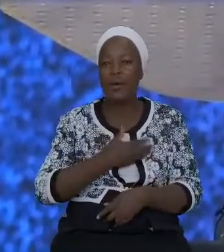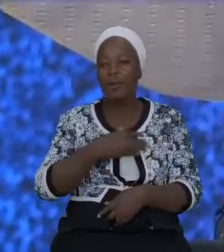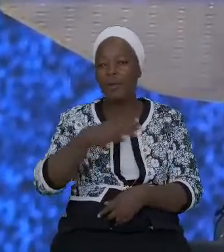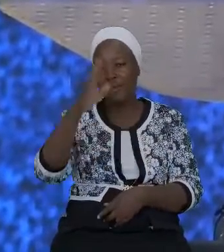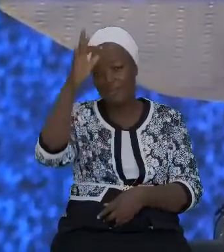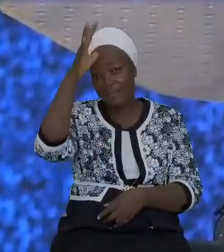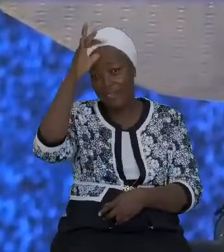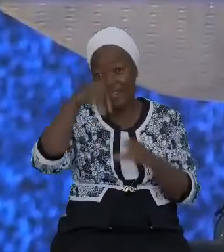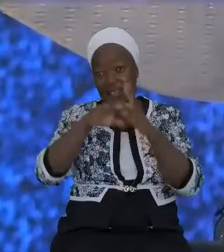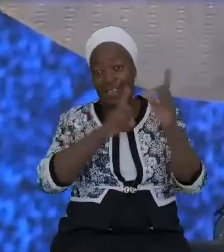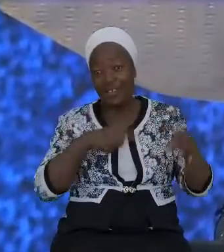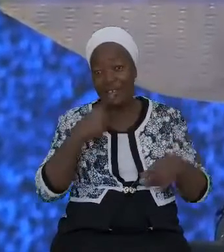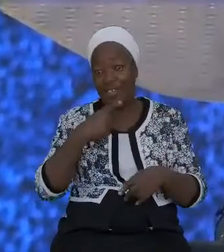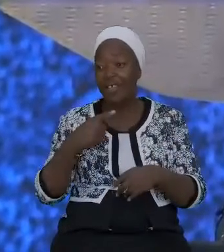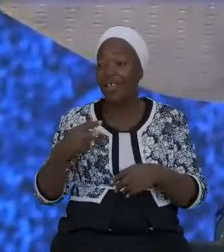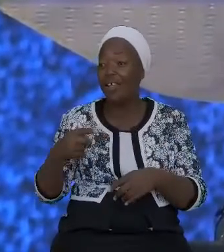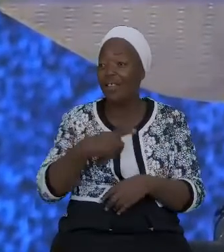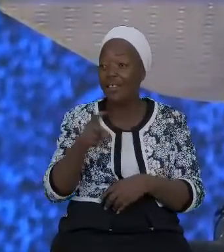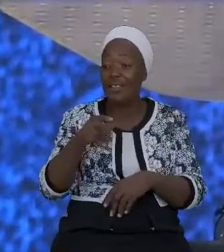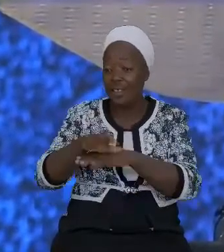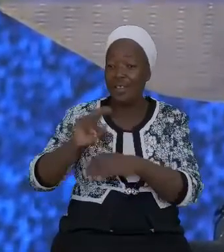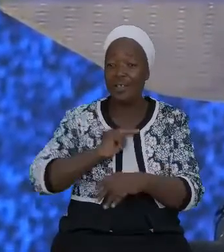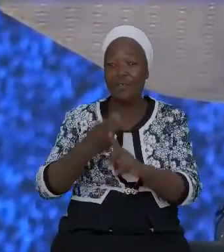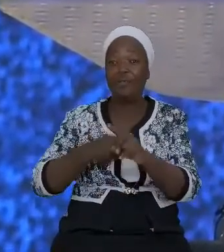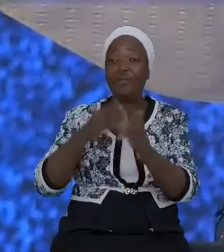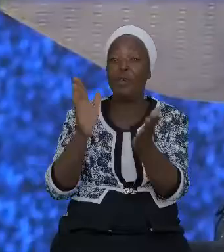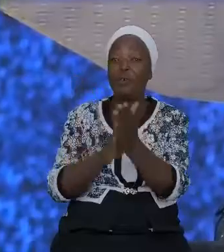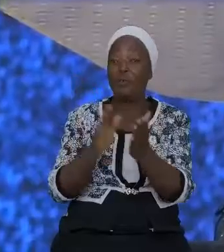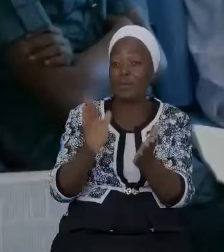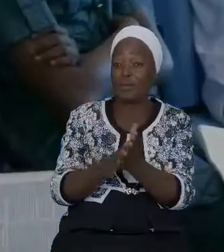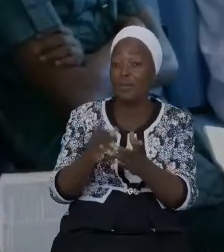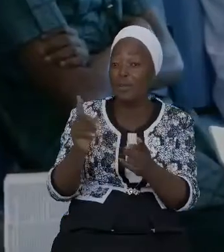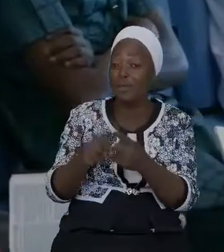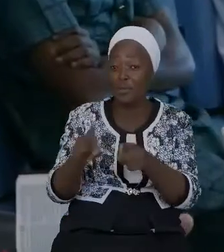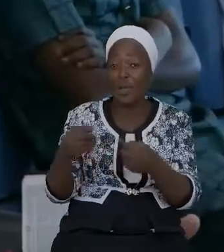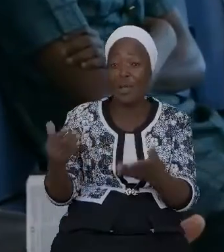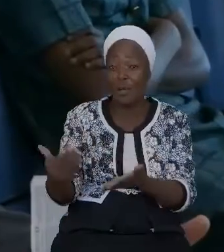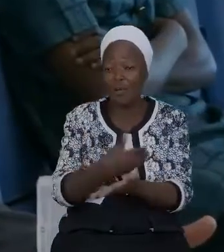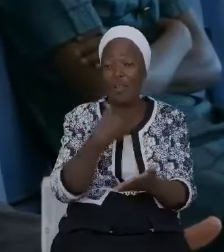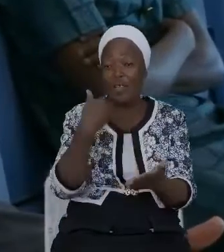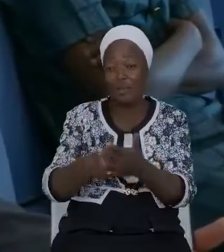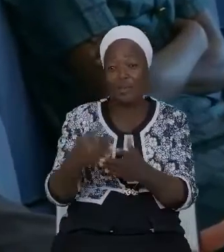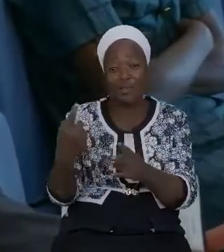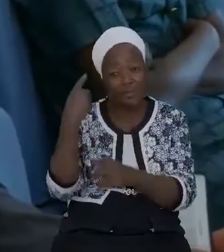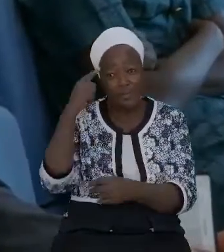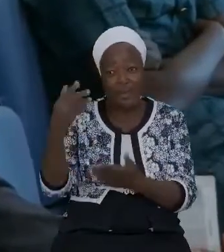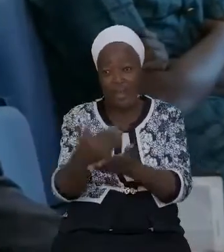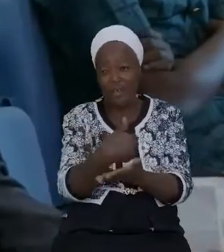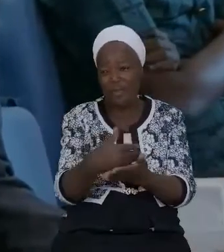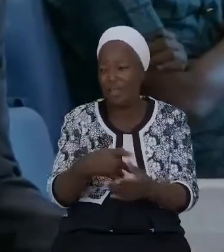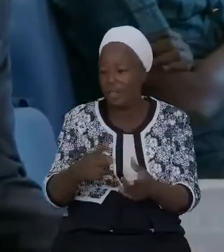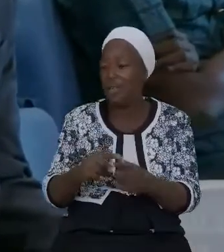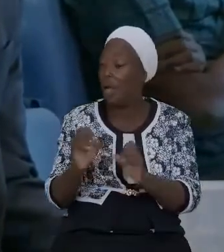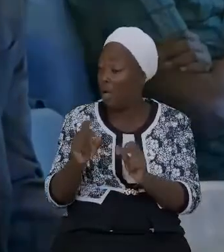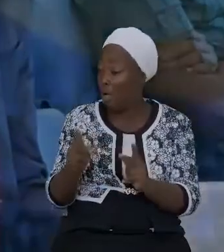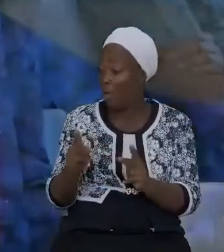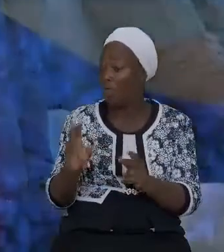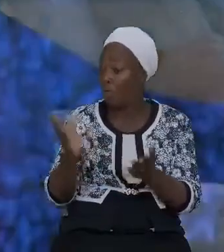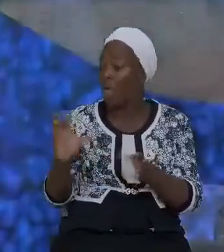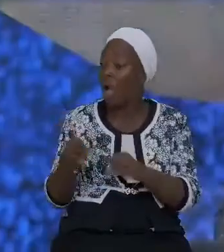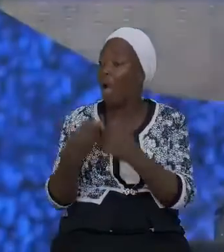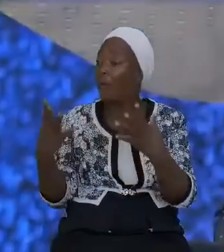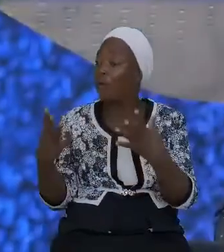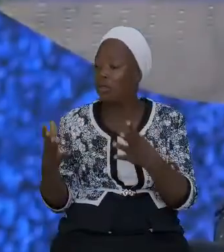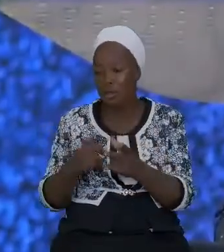collect money for harvest. He said, is that right? How much? I told him the amount. He took the amount, put it